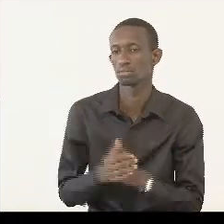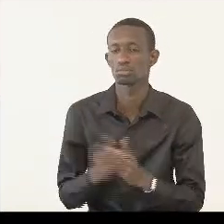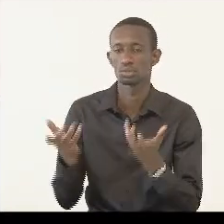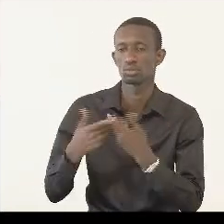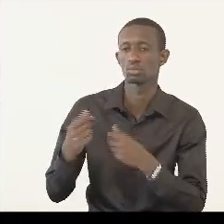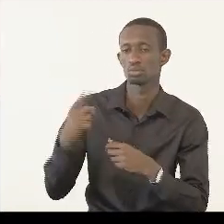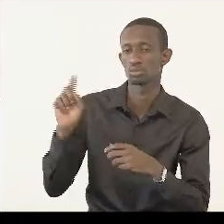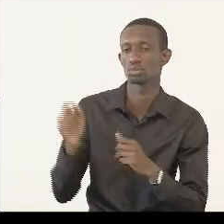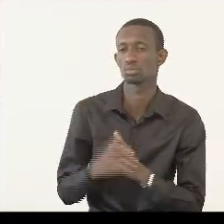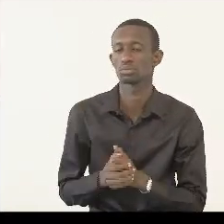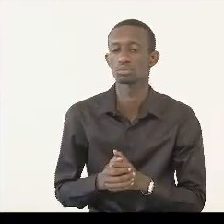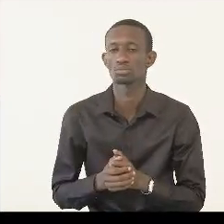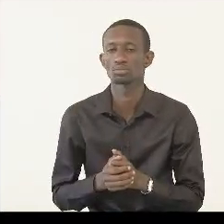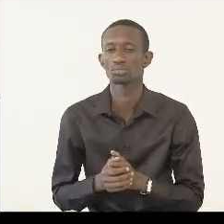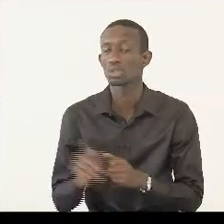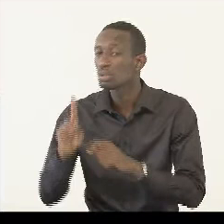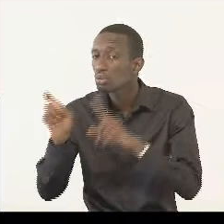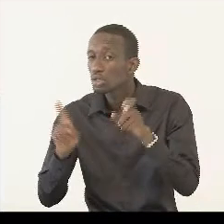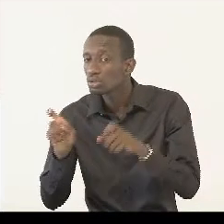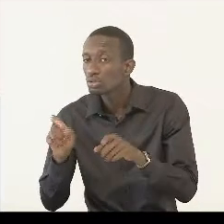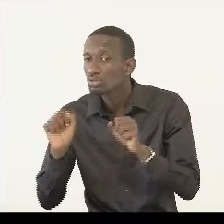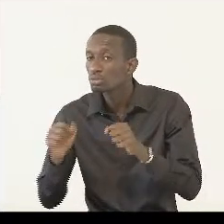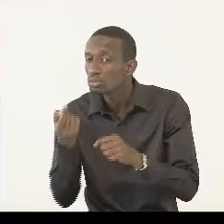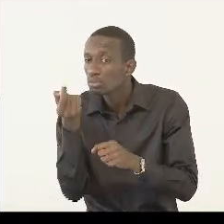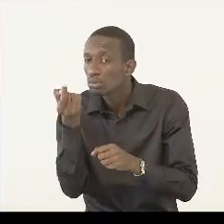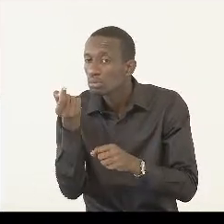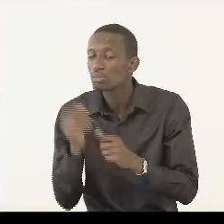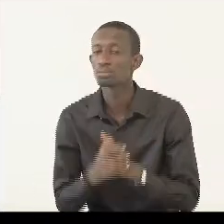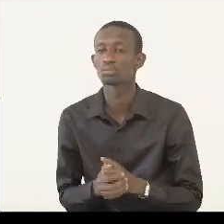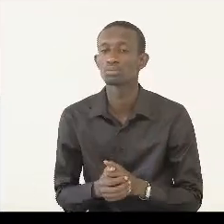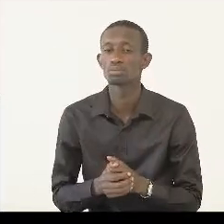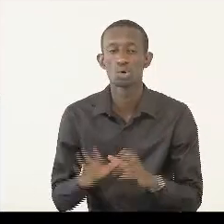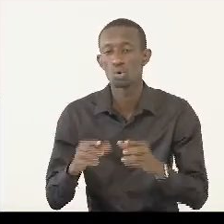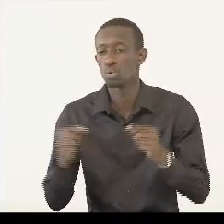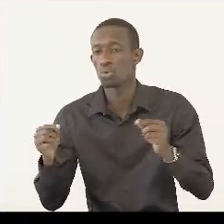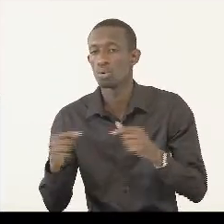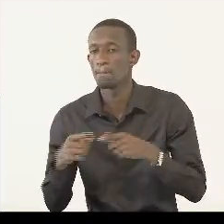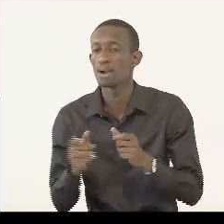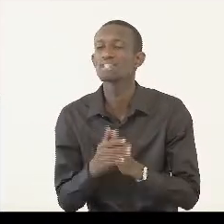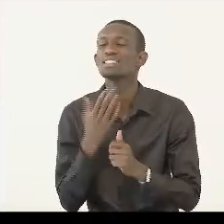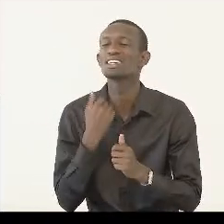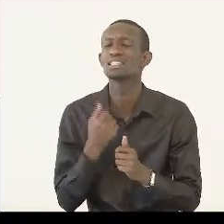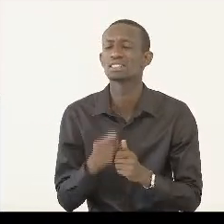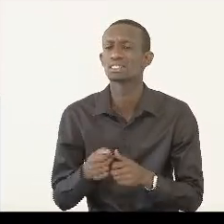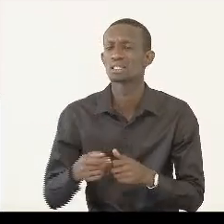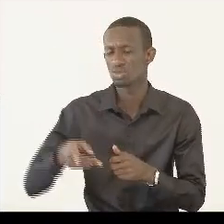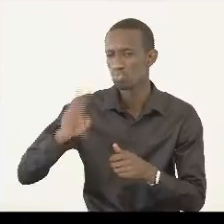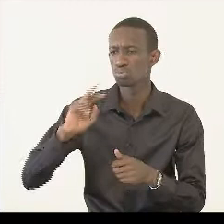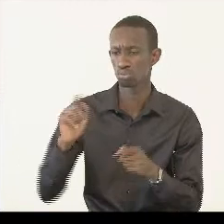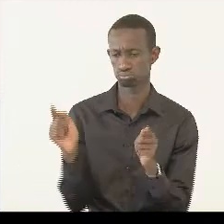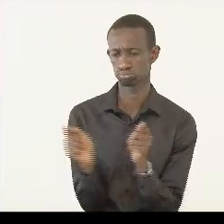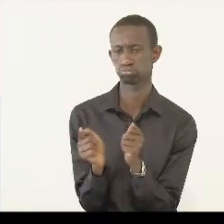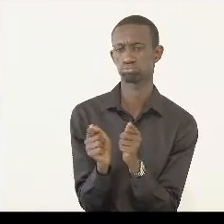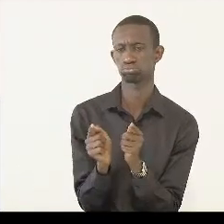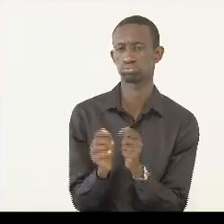might be lengthy, but requiring just a short response.